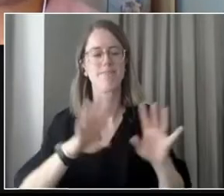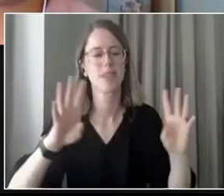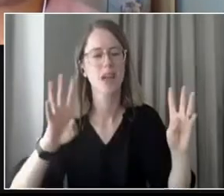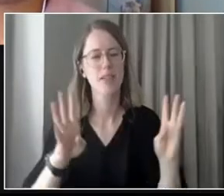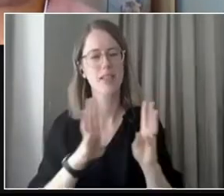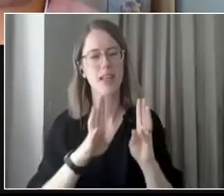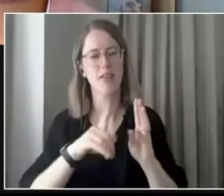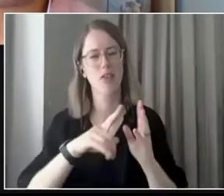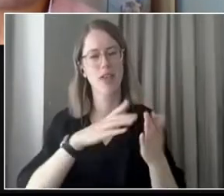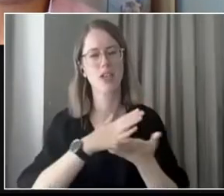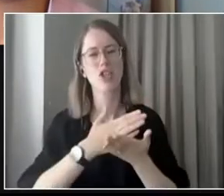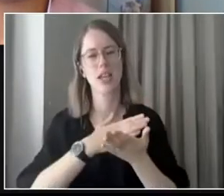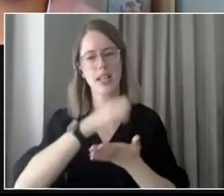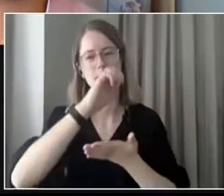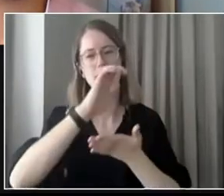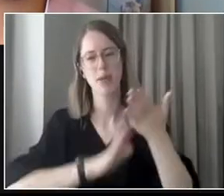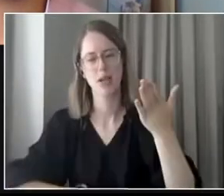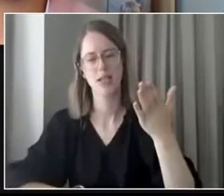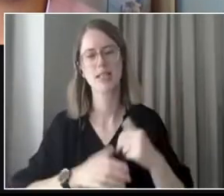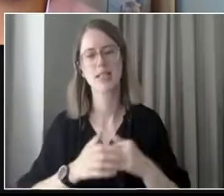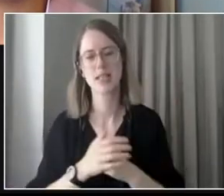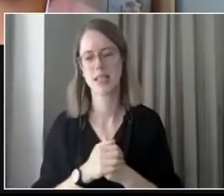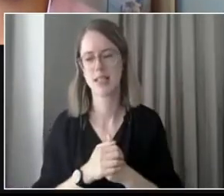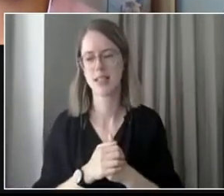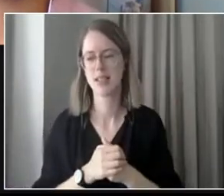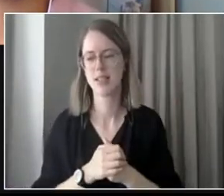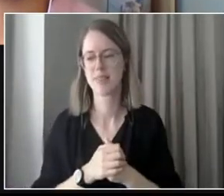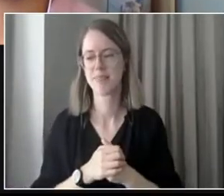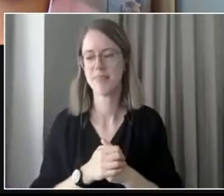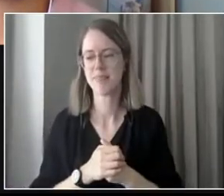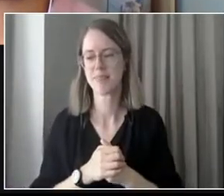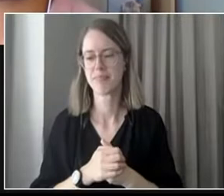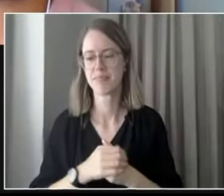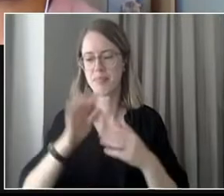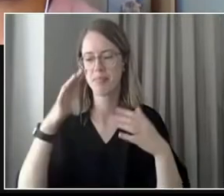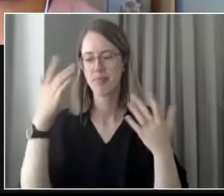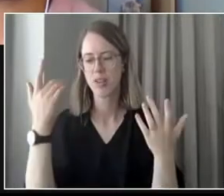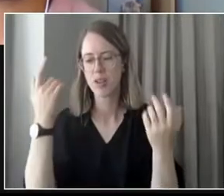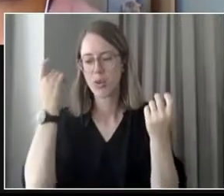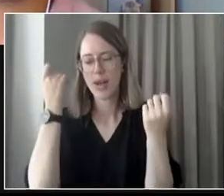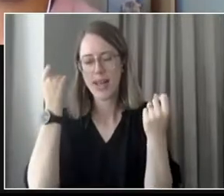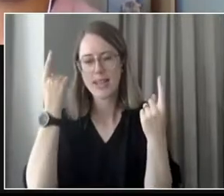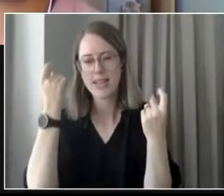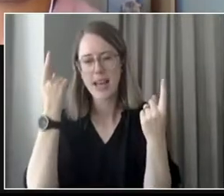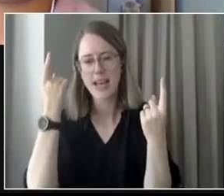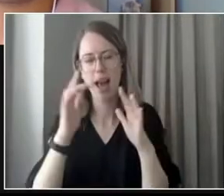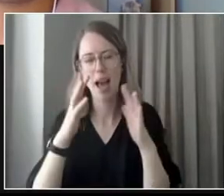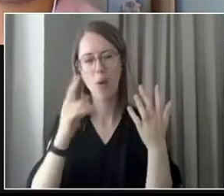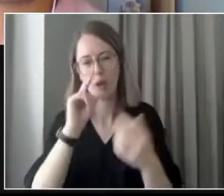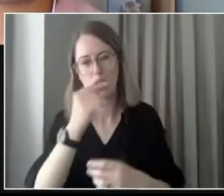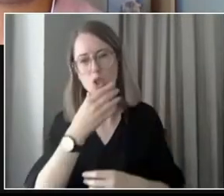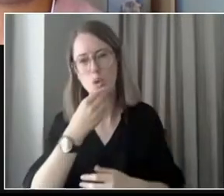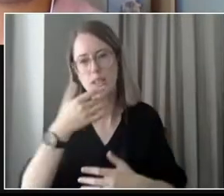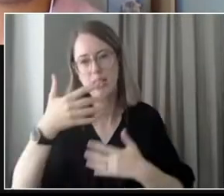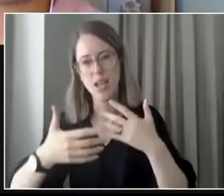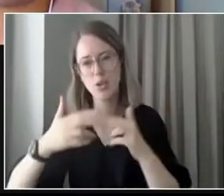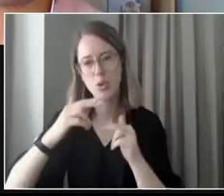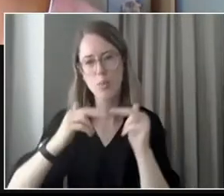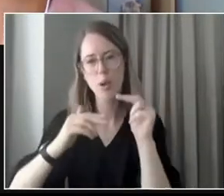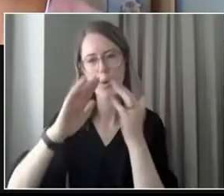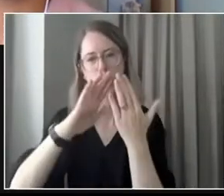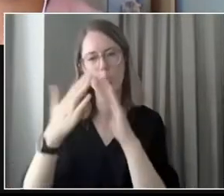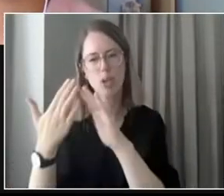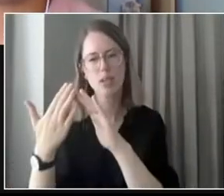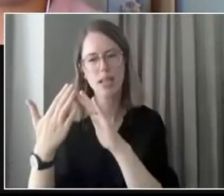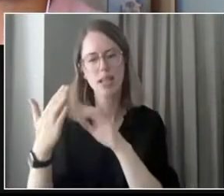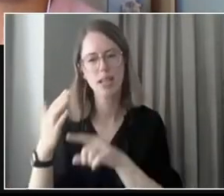So I think to understand how we can use this data to build more community. But